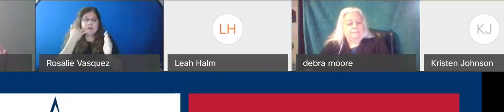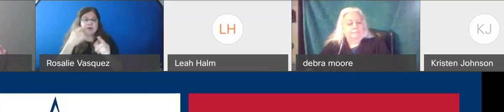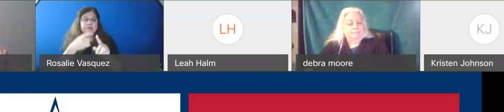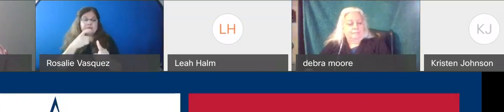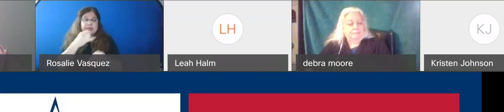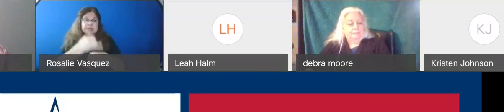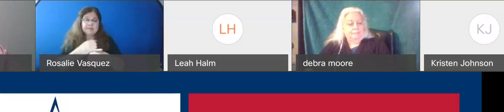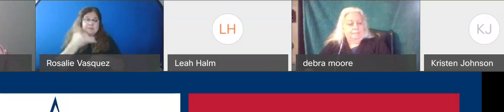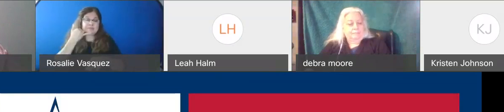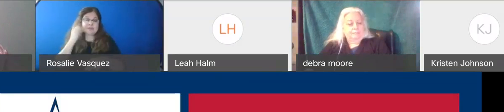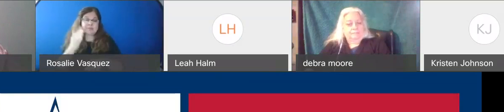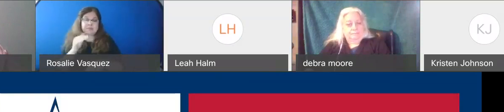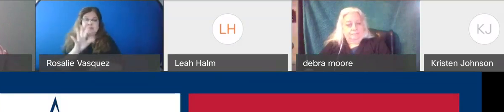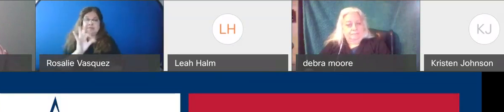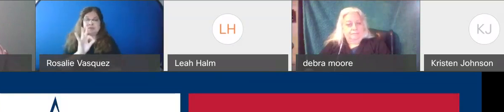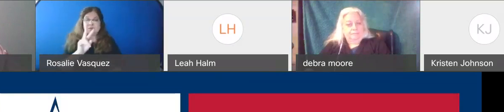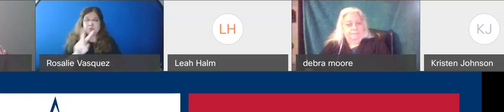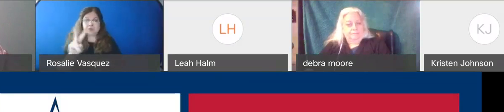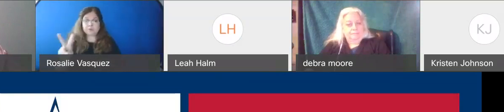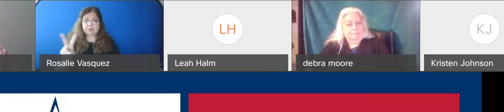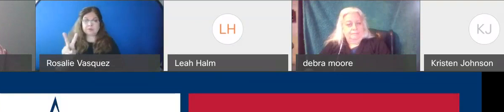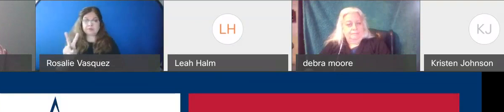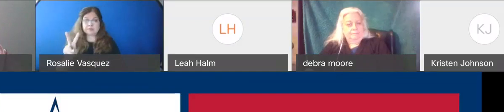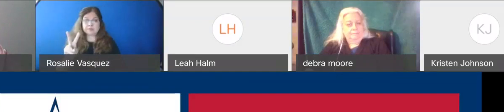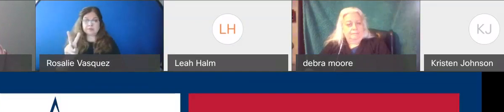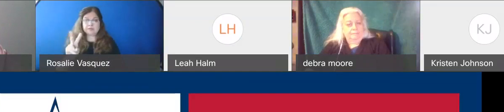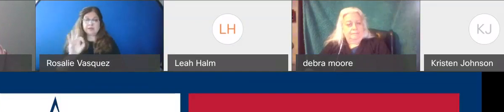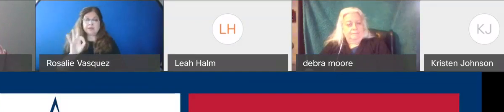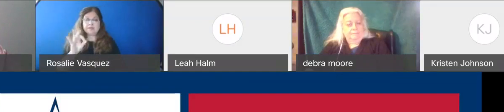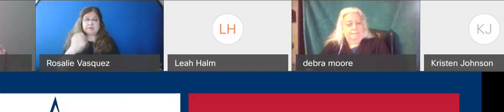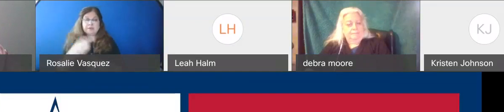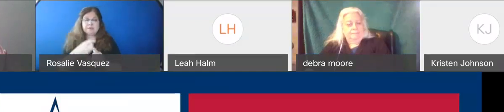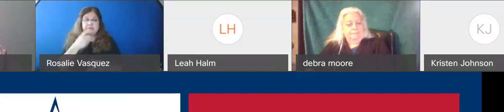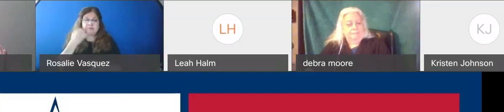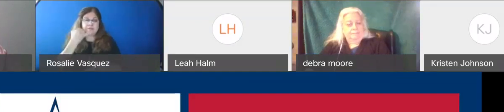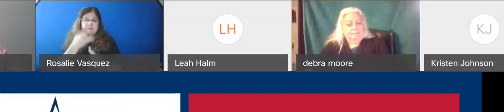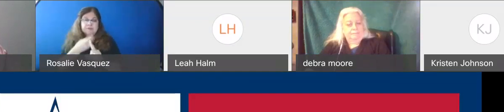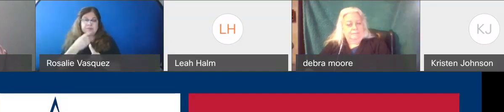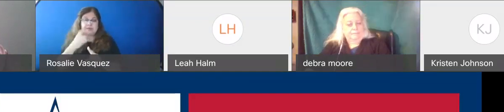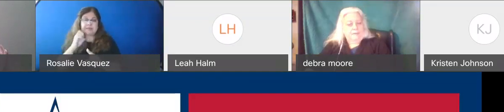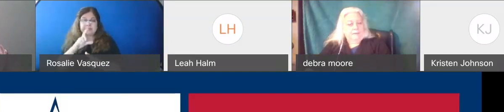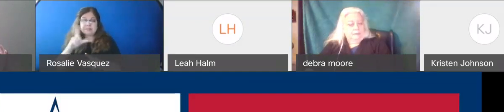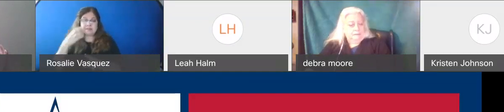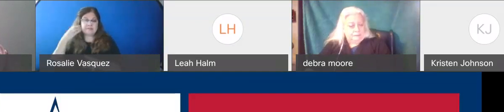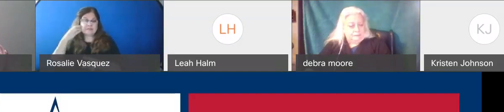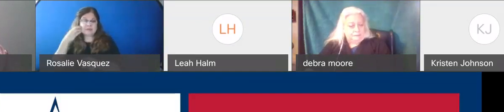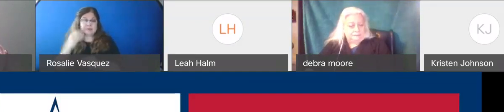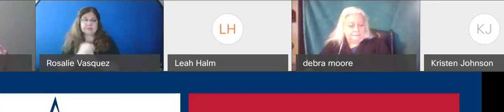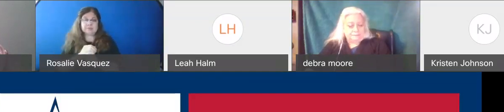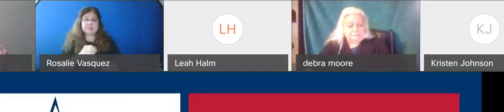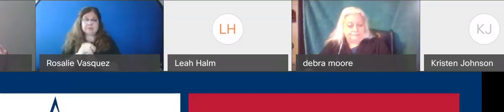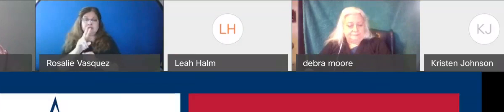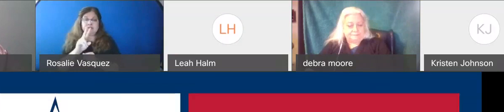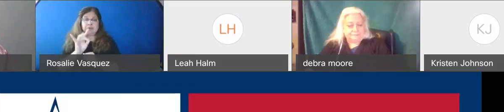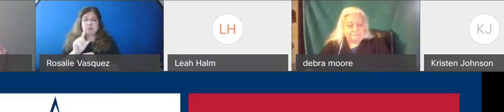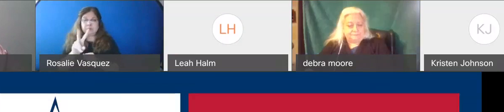be 5911. But if you're calling from your cell phone or an external phone, you'll use the